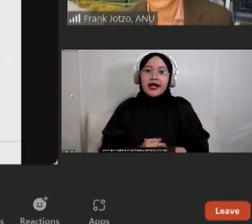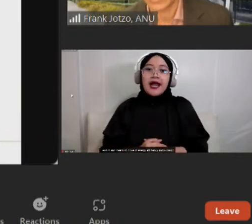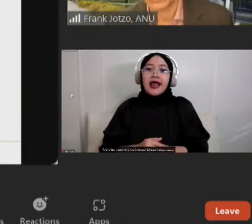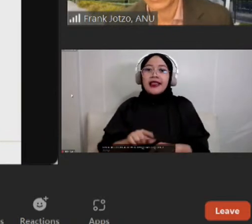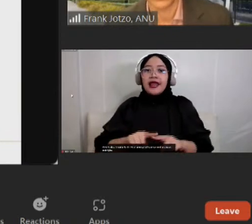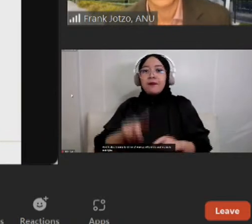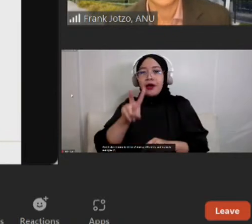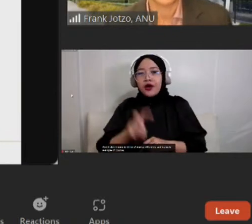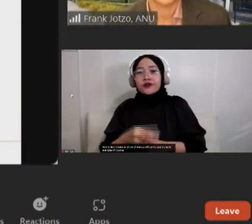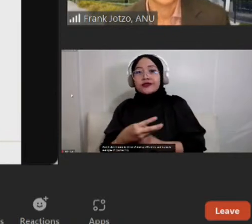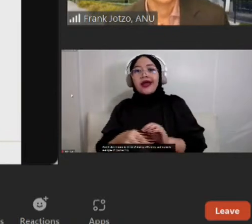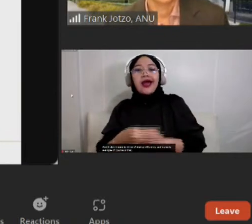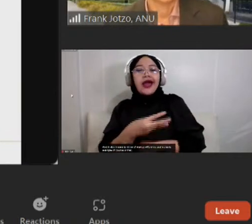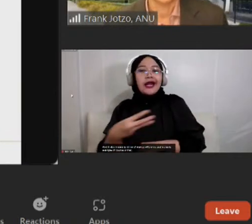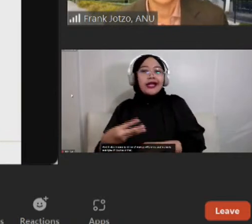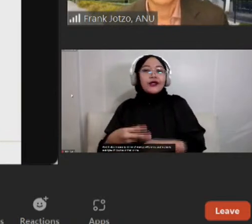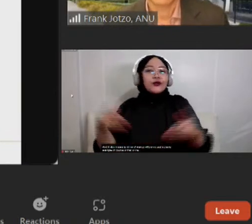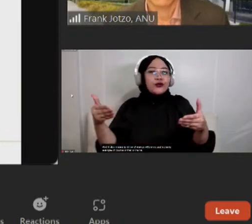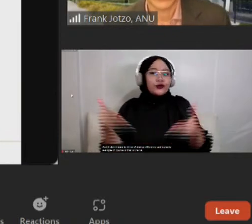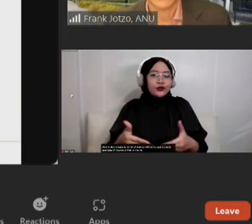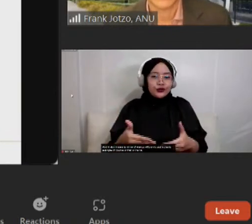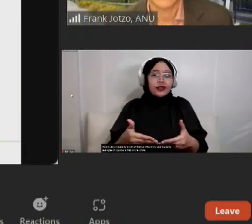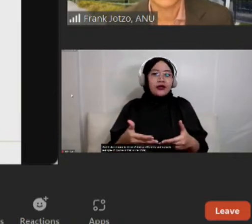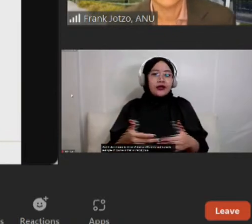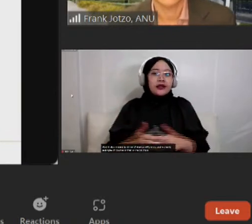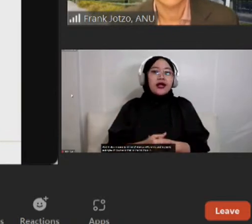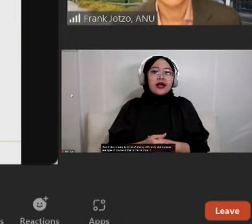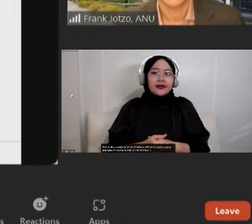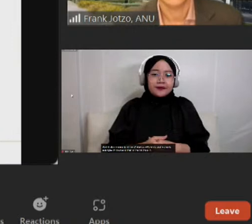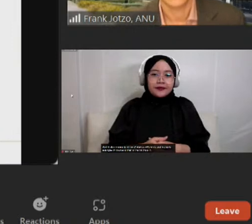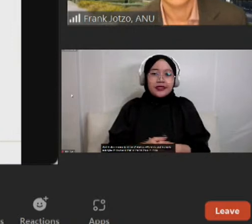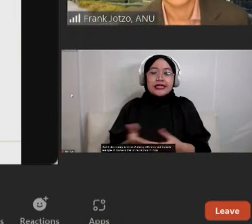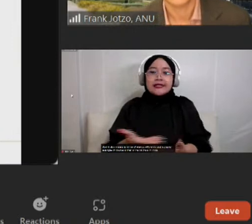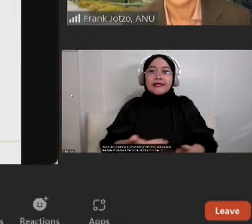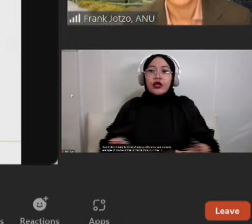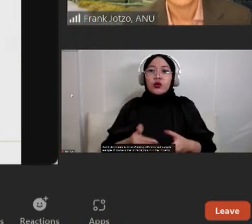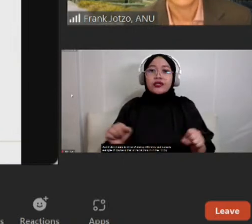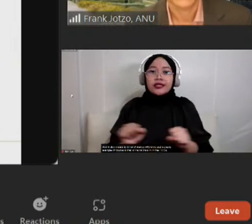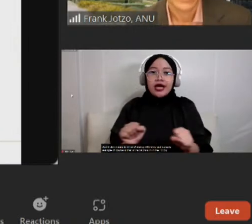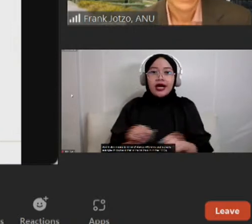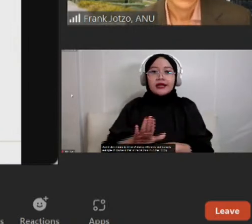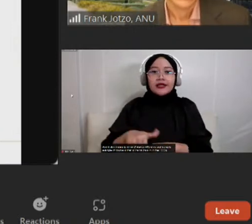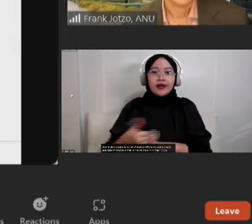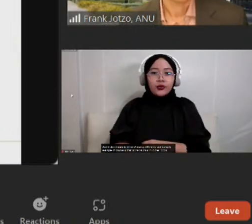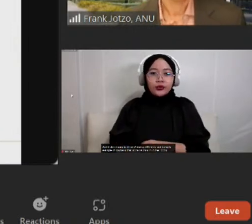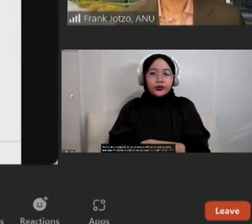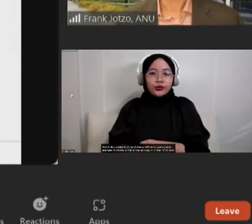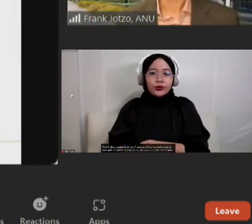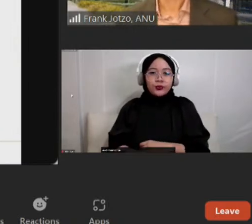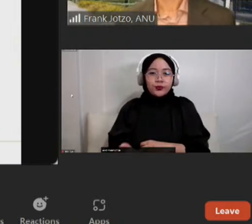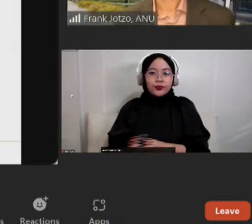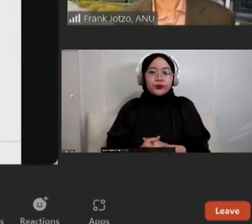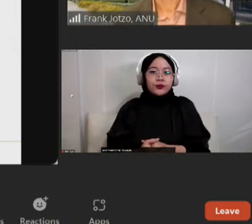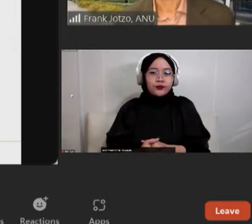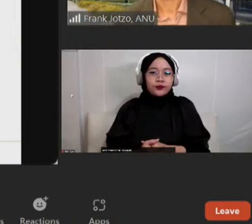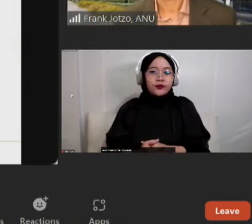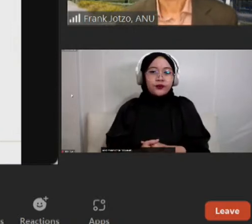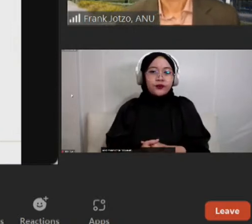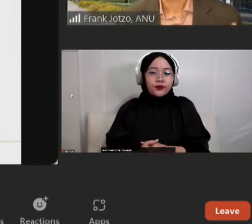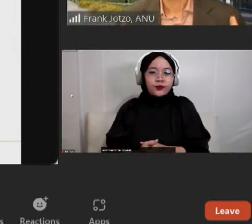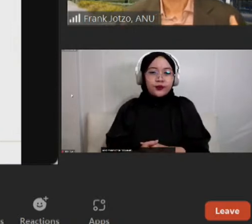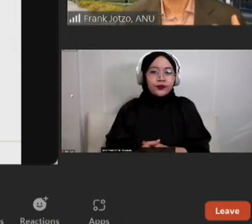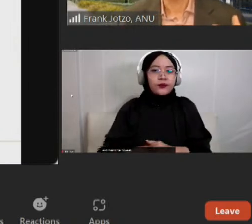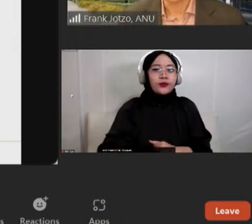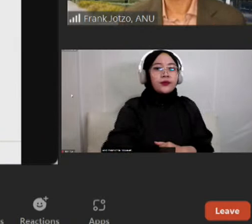classic example, of course, is the oil crisis in the 1970s. Meanwhile,